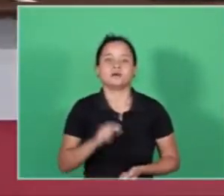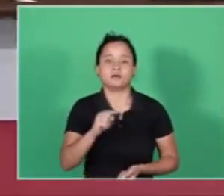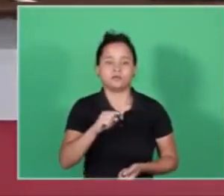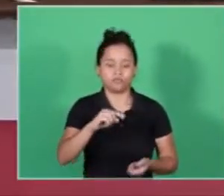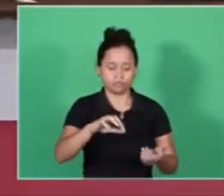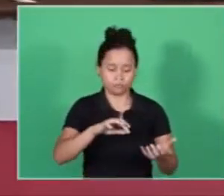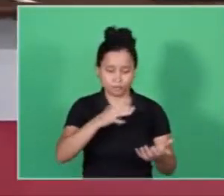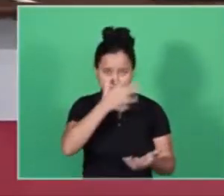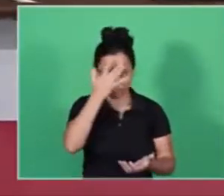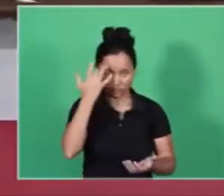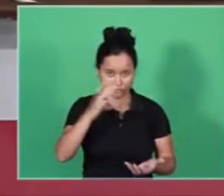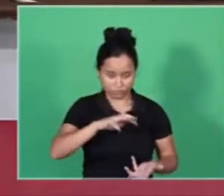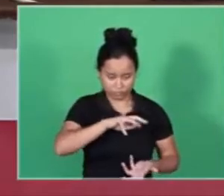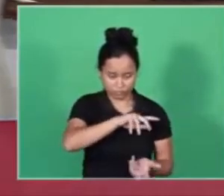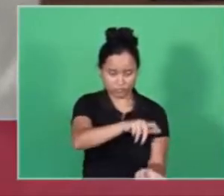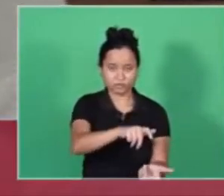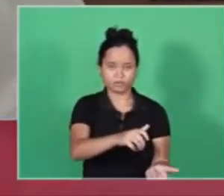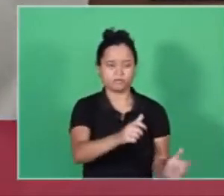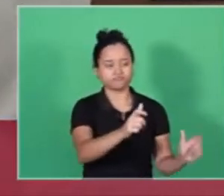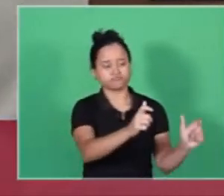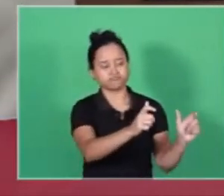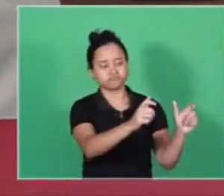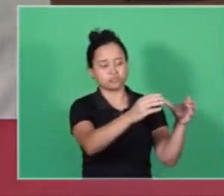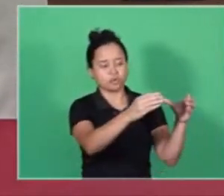the world that was there,